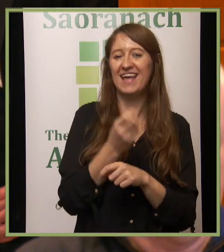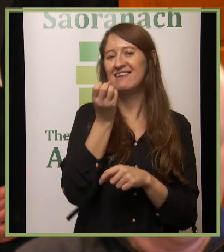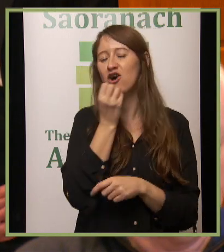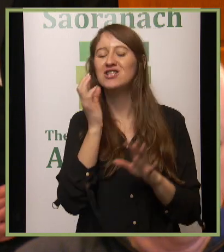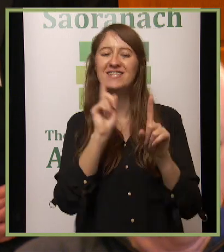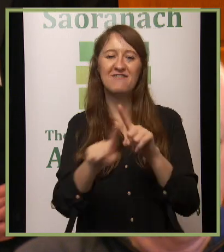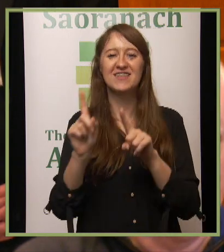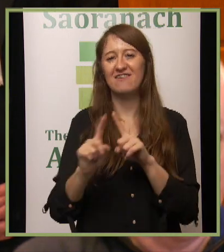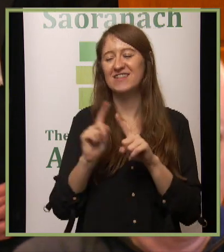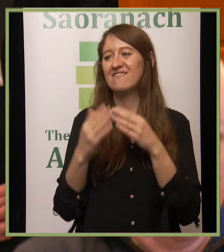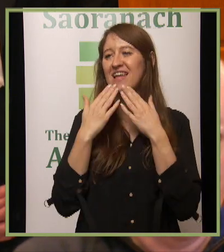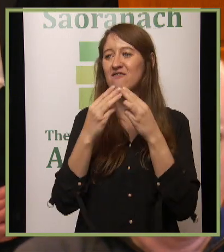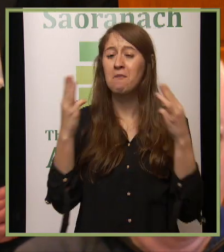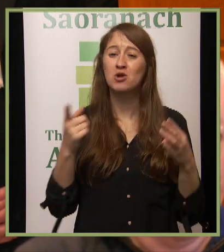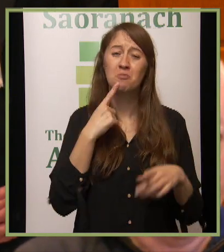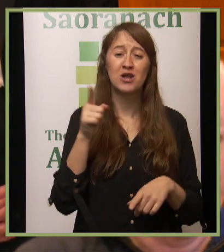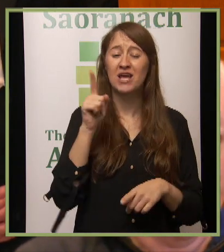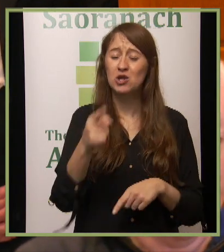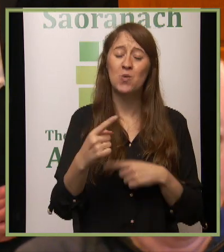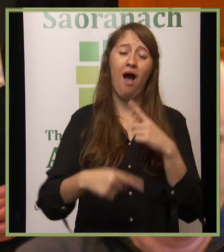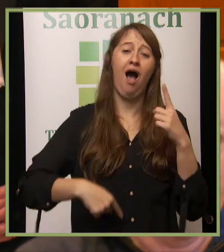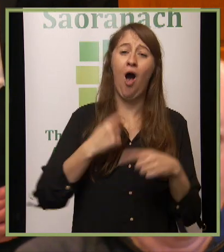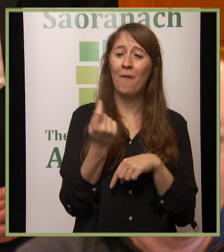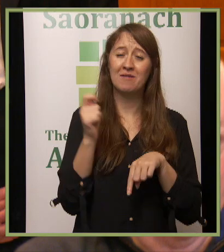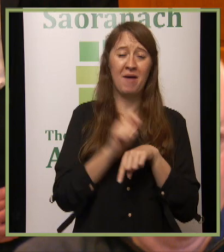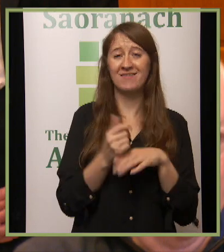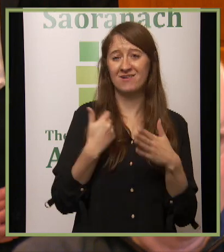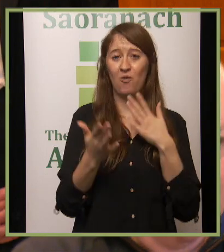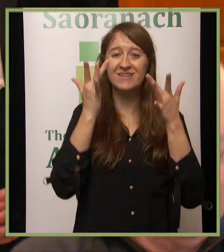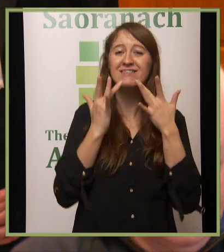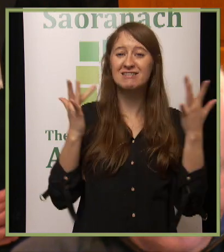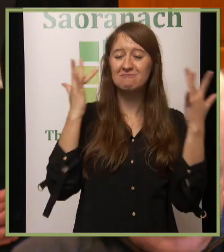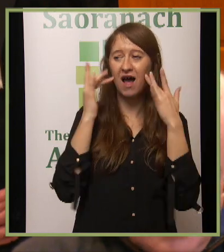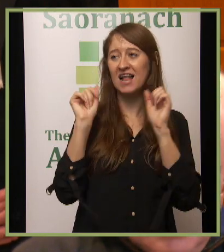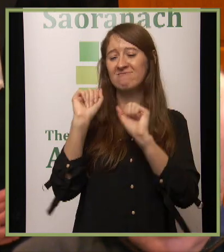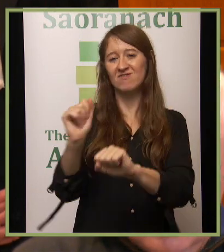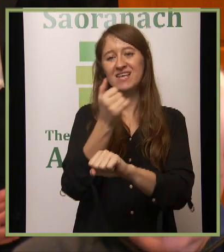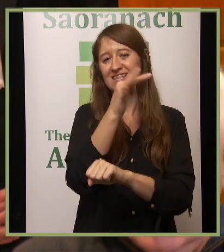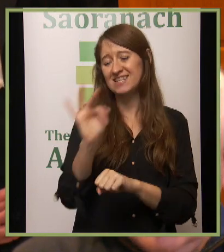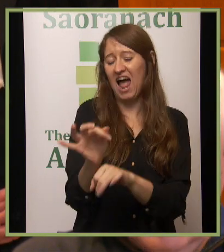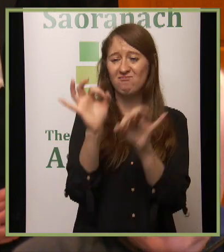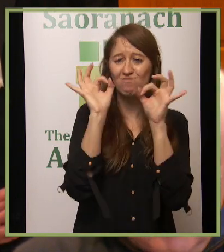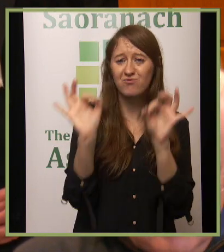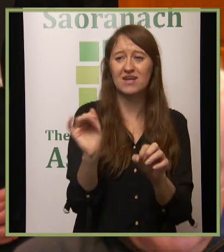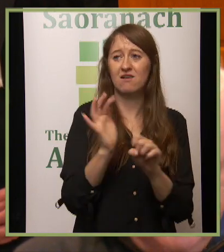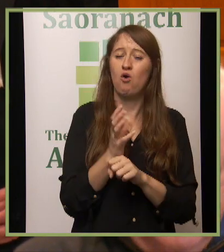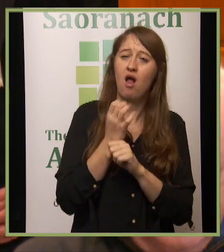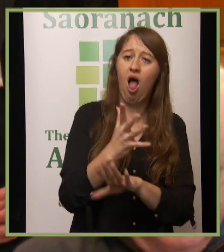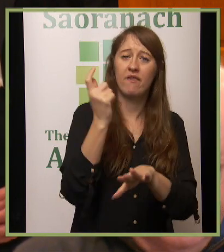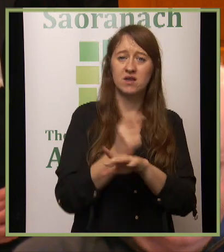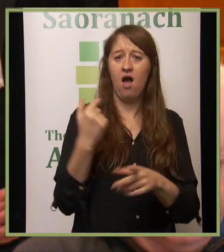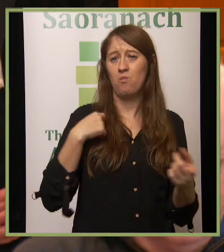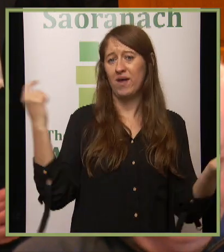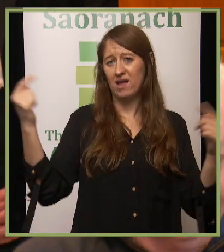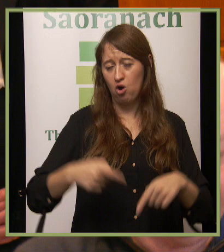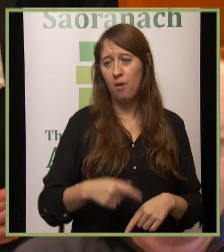and always with a warm smile and such fabulous staff to have for all of our stays. So please pass